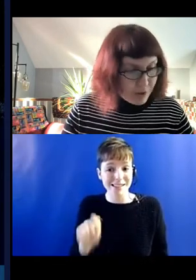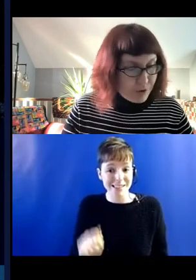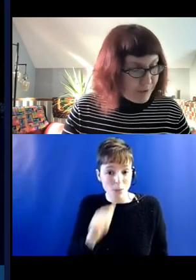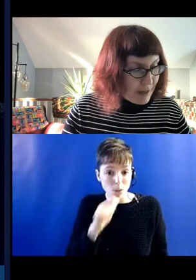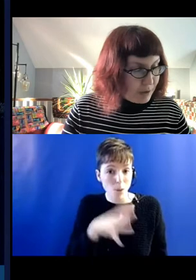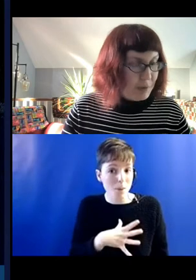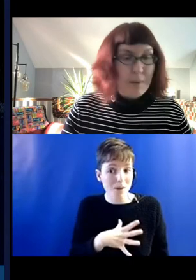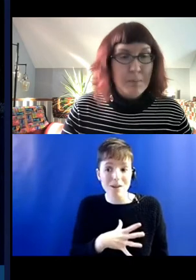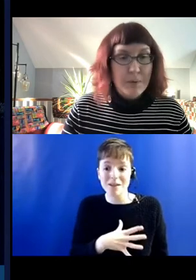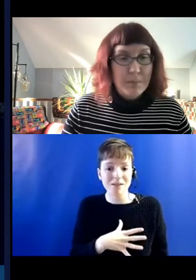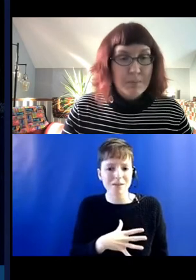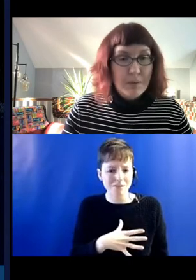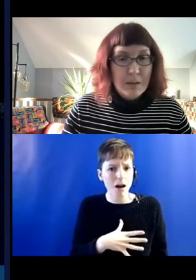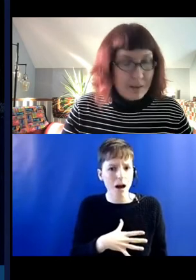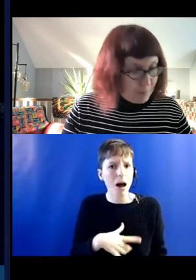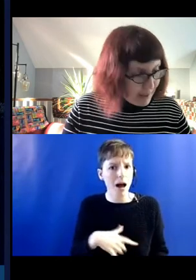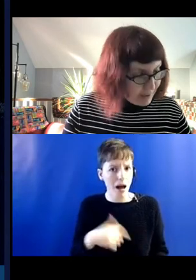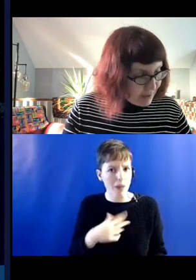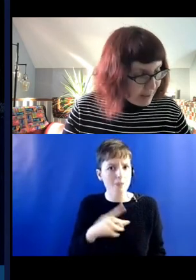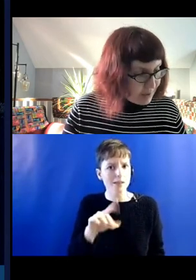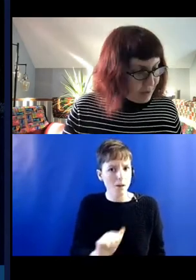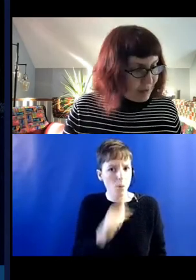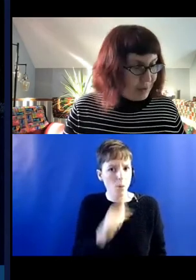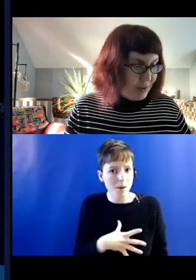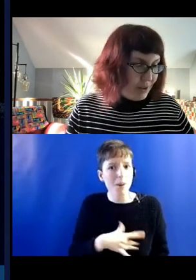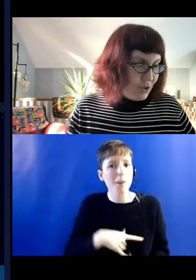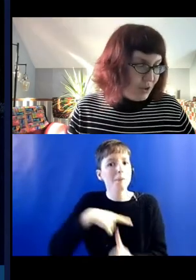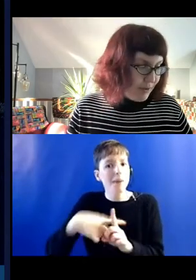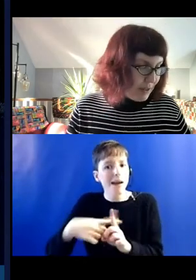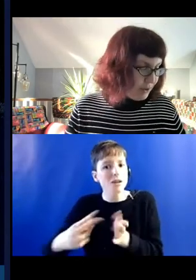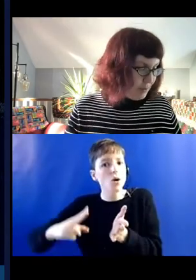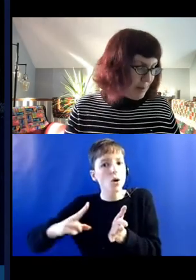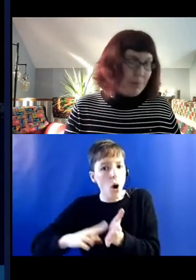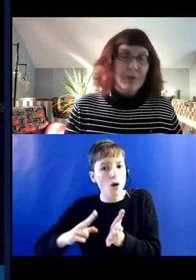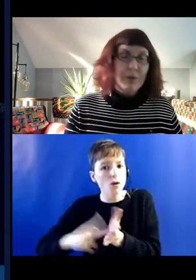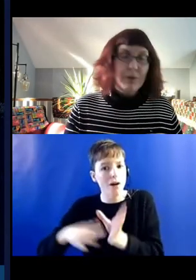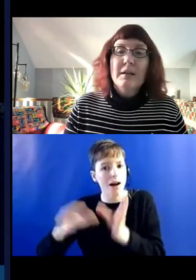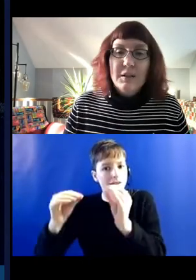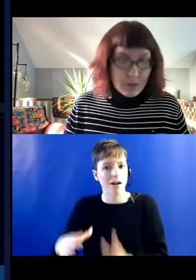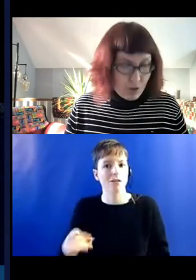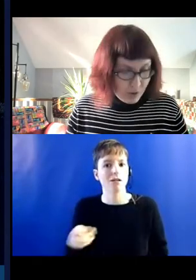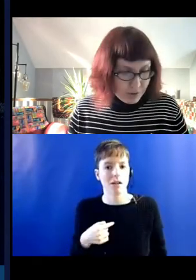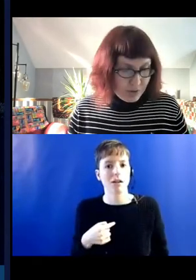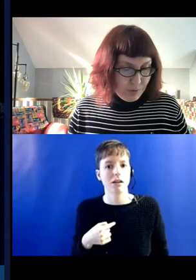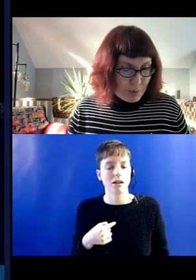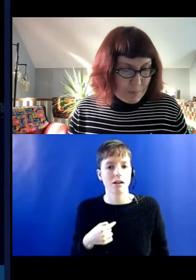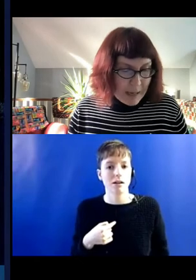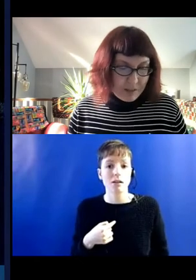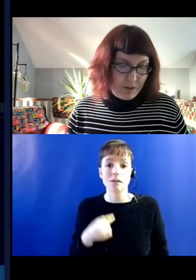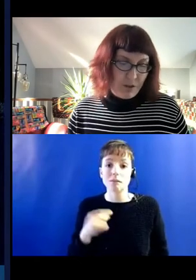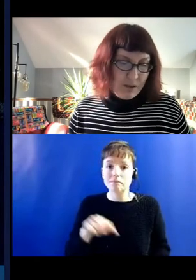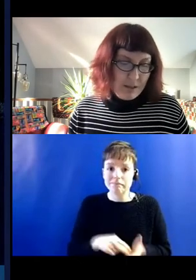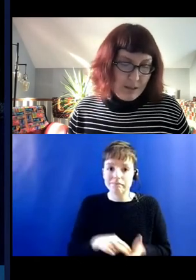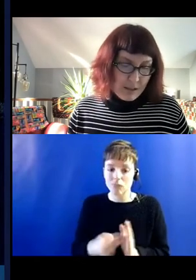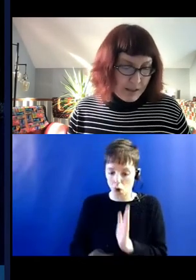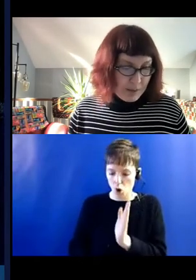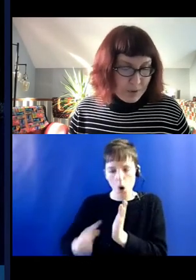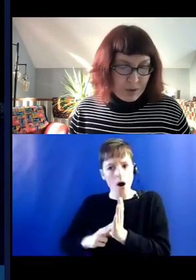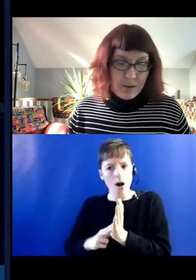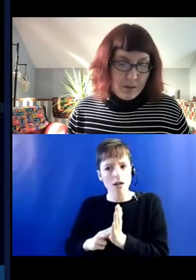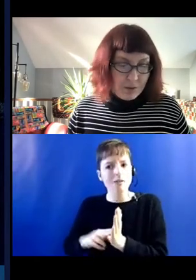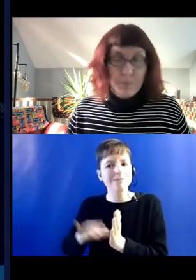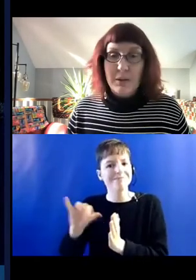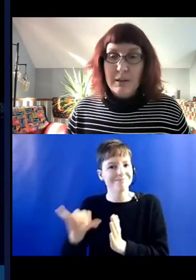also a contract faculty member. My status as a contingent faculty member is a constant reminder that